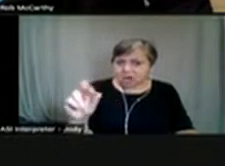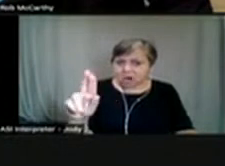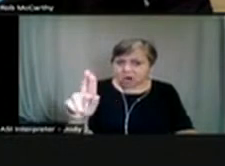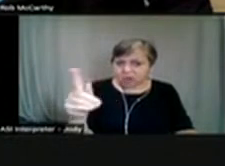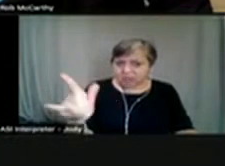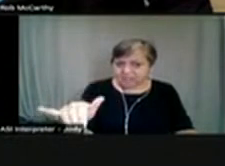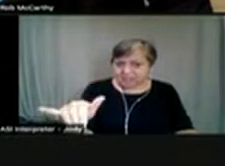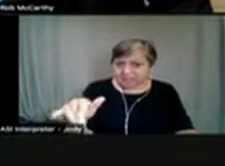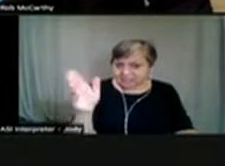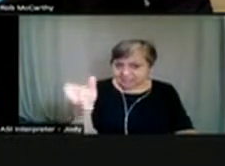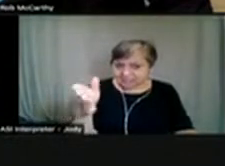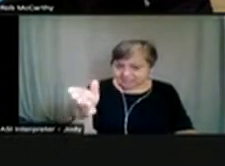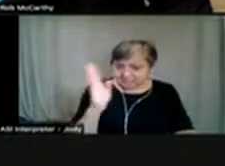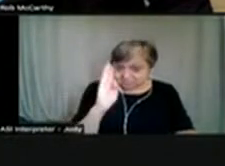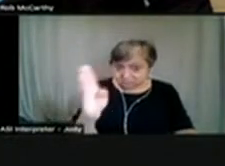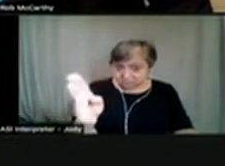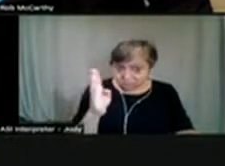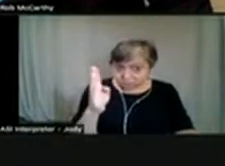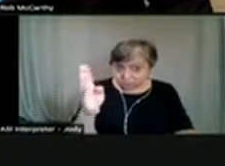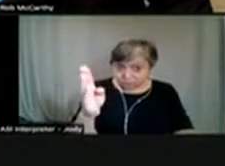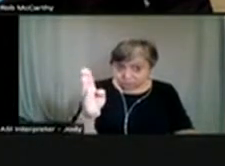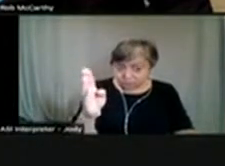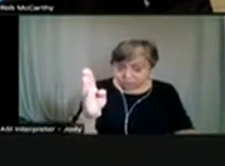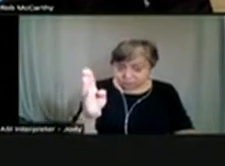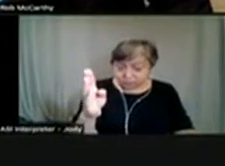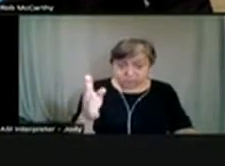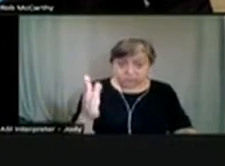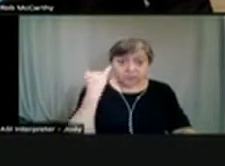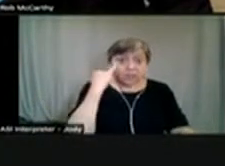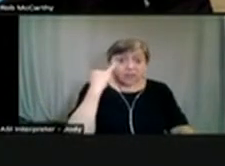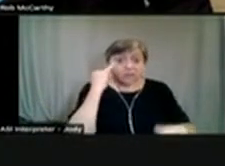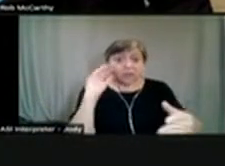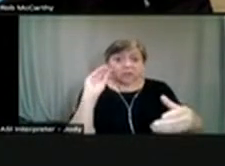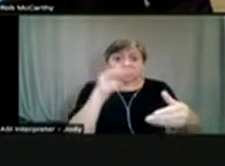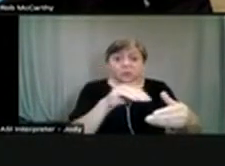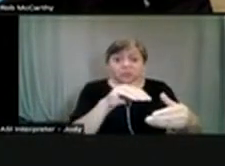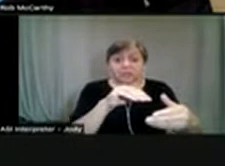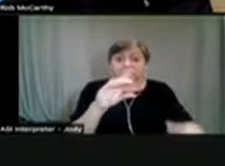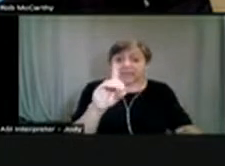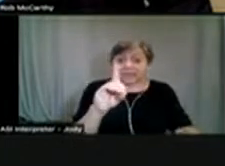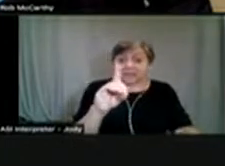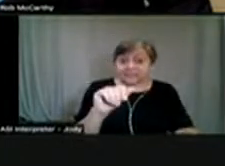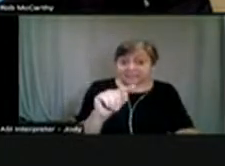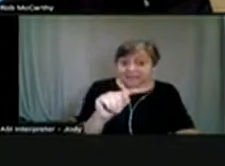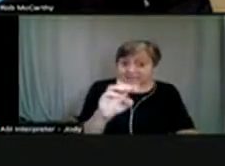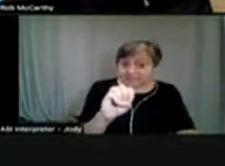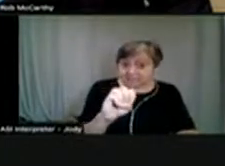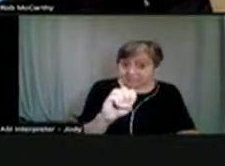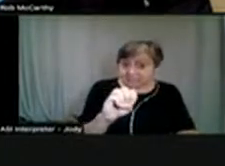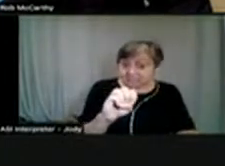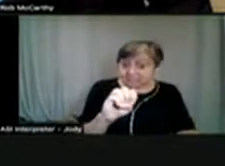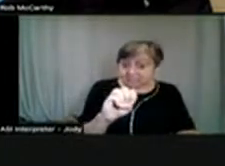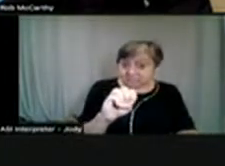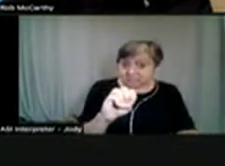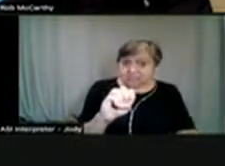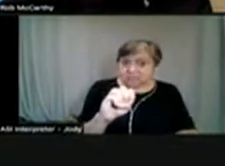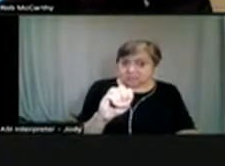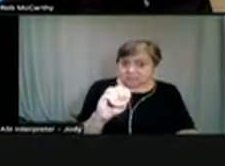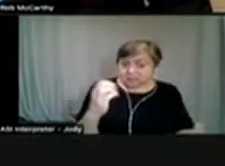just want to make sure it doesn't preclude us, you know, from 3 weeks from now of taking